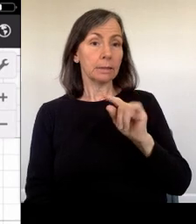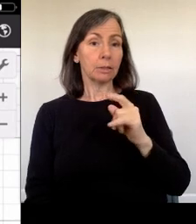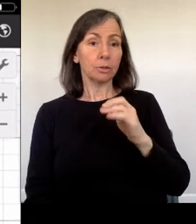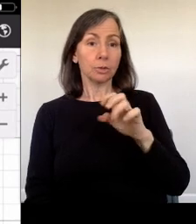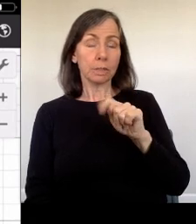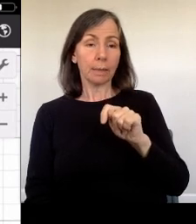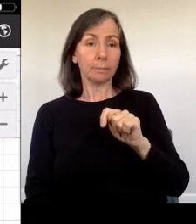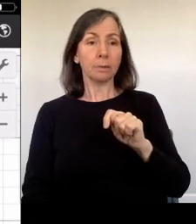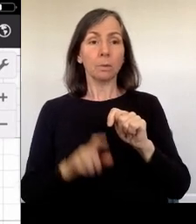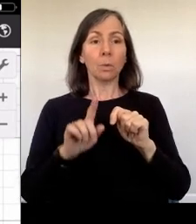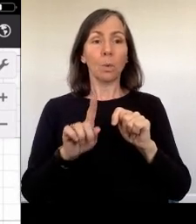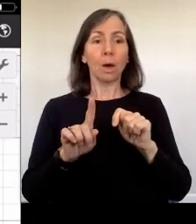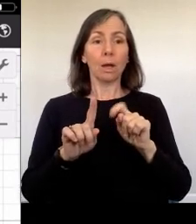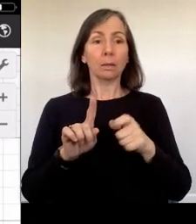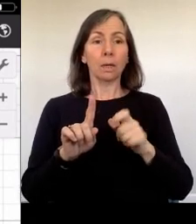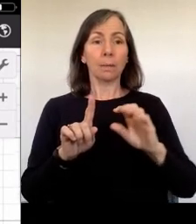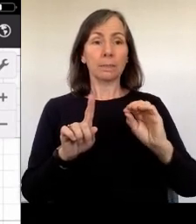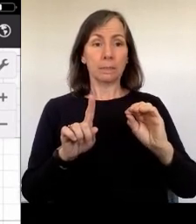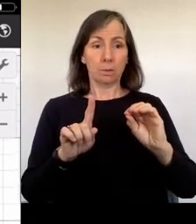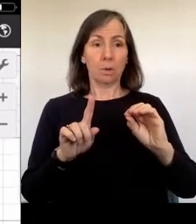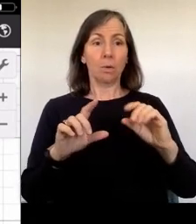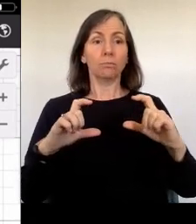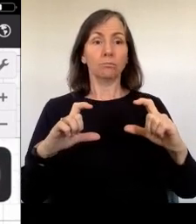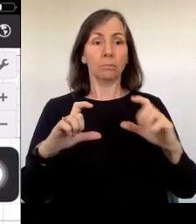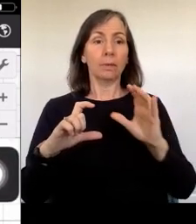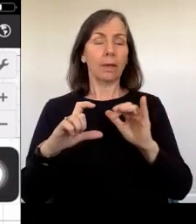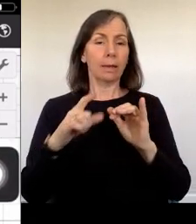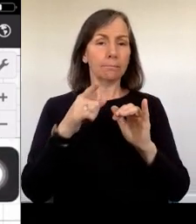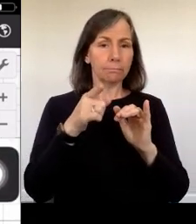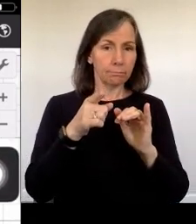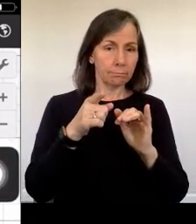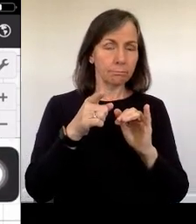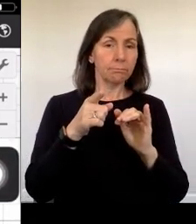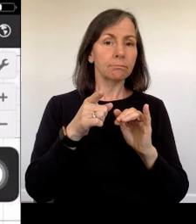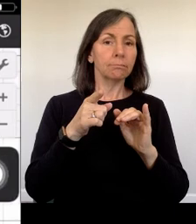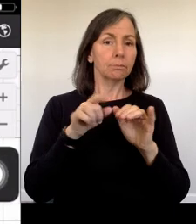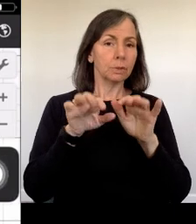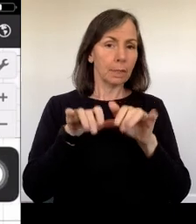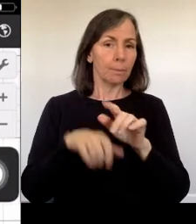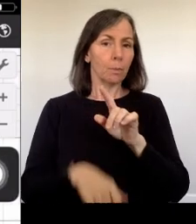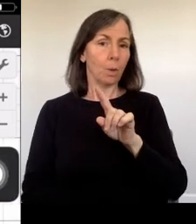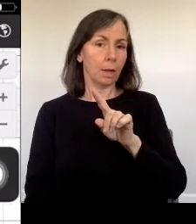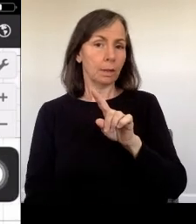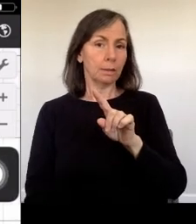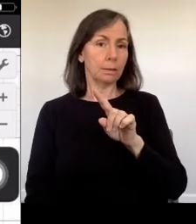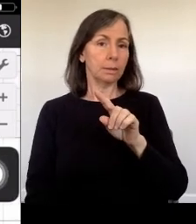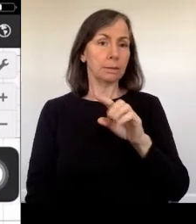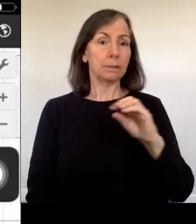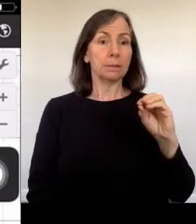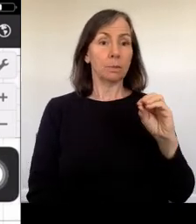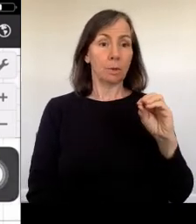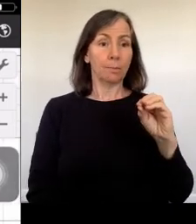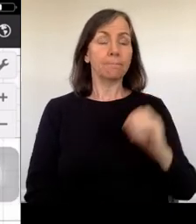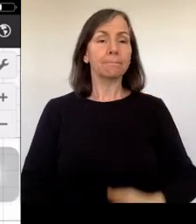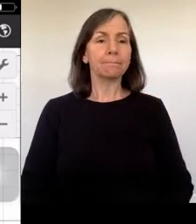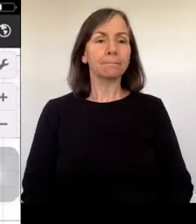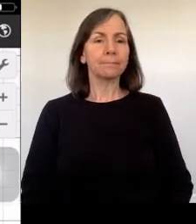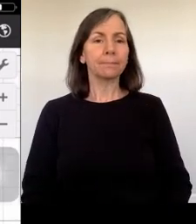0. So in my table for x, I'm going to put 1. For y, I'm going to put